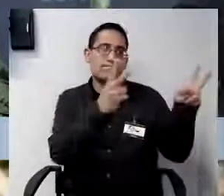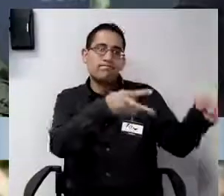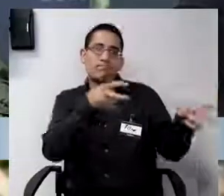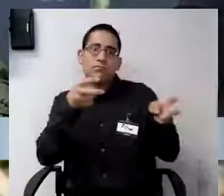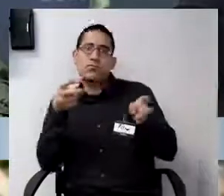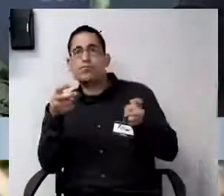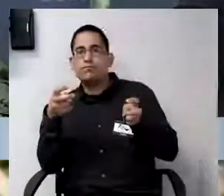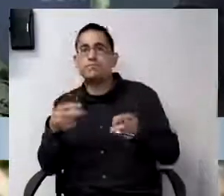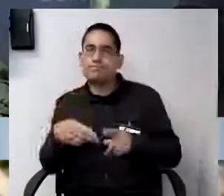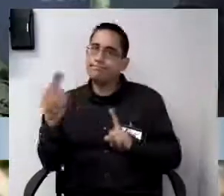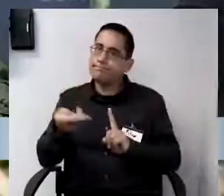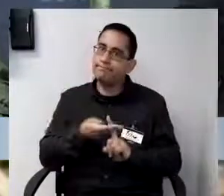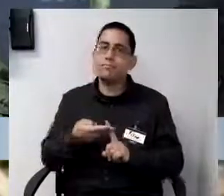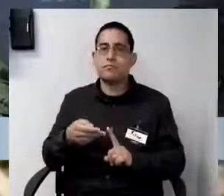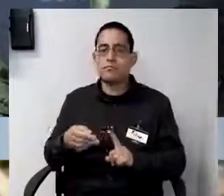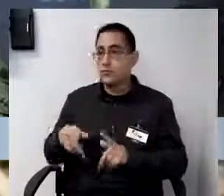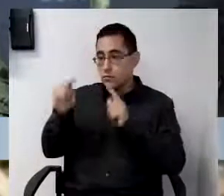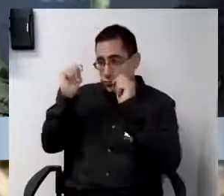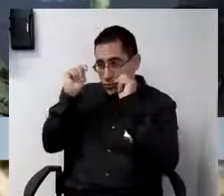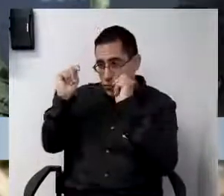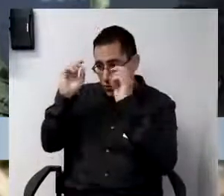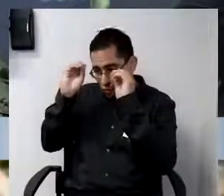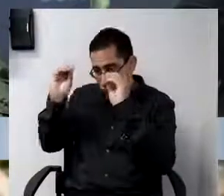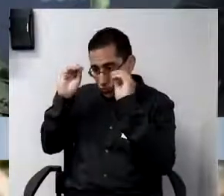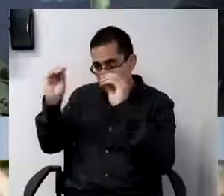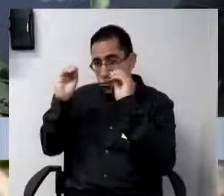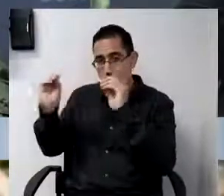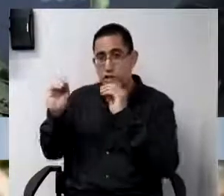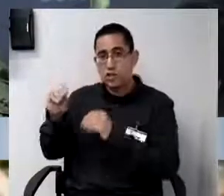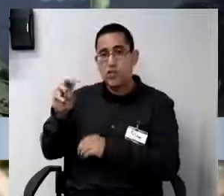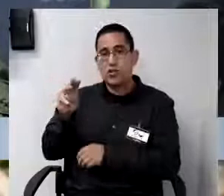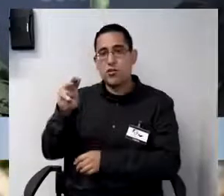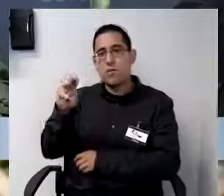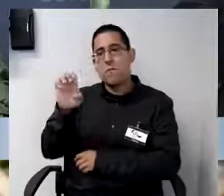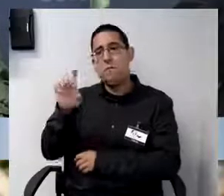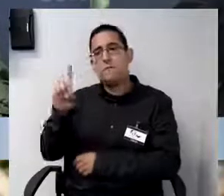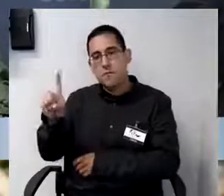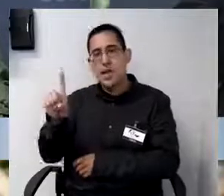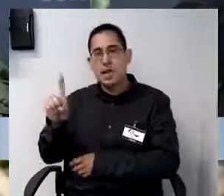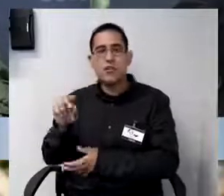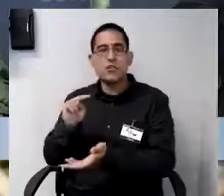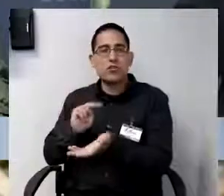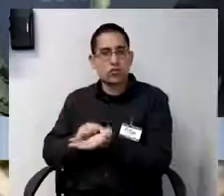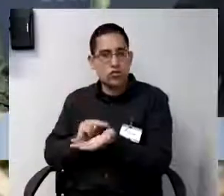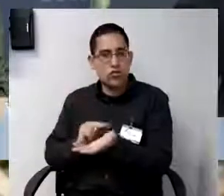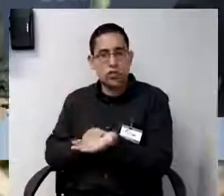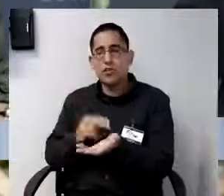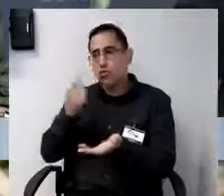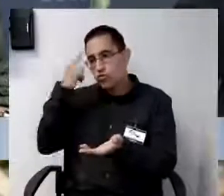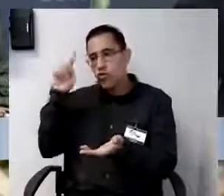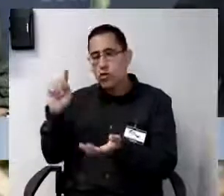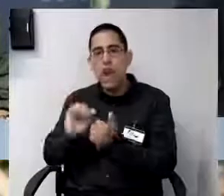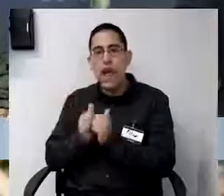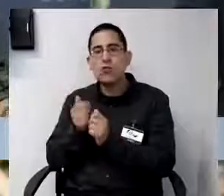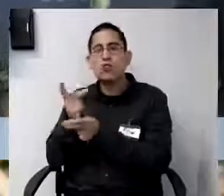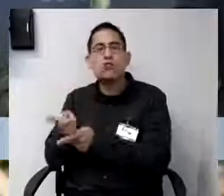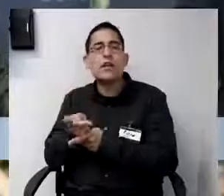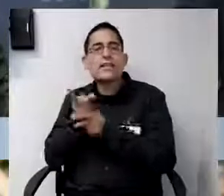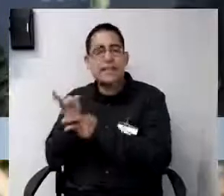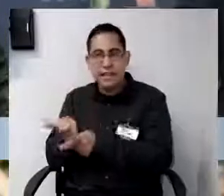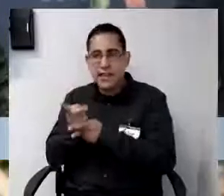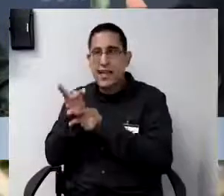skills. We're teaching med-surg nurses how to take care of critical care patients, how to take care of a patient that's